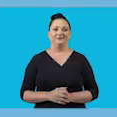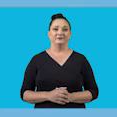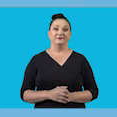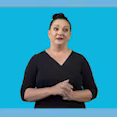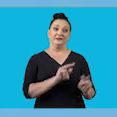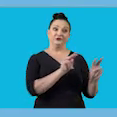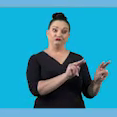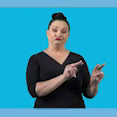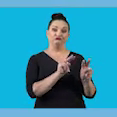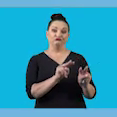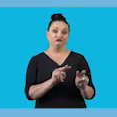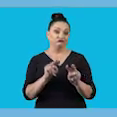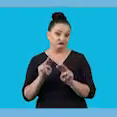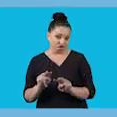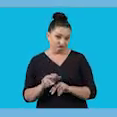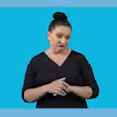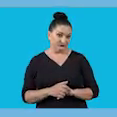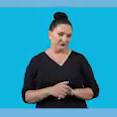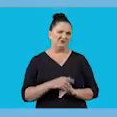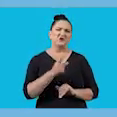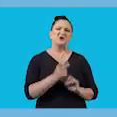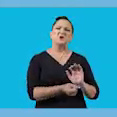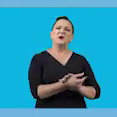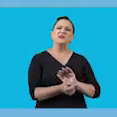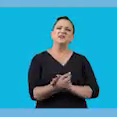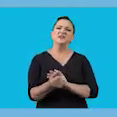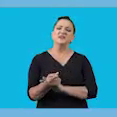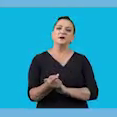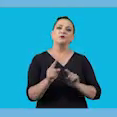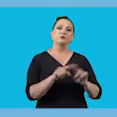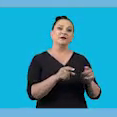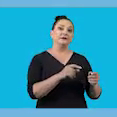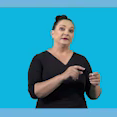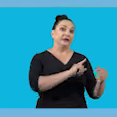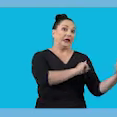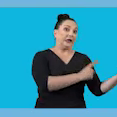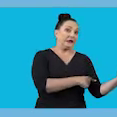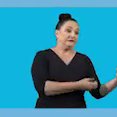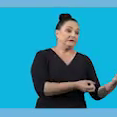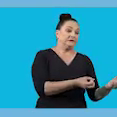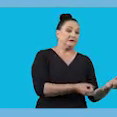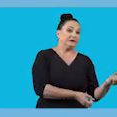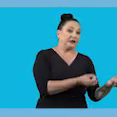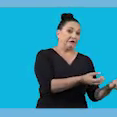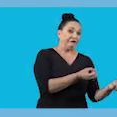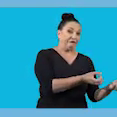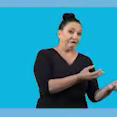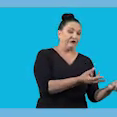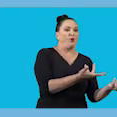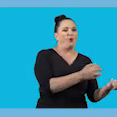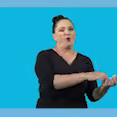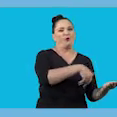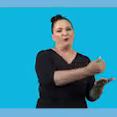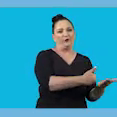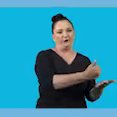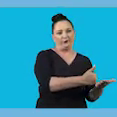So you have seen that what happens to matter and what happens to particles as we are adding energy or removing energy. So we are saying here